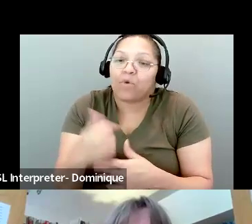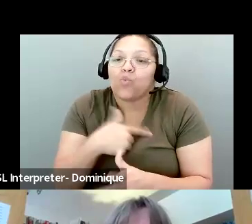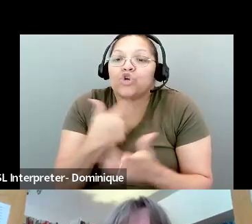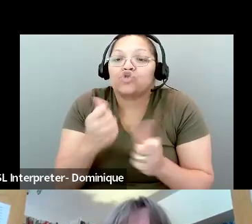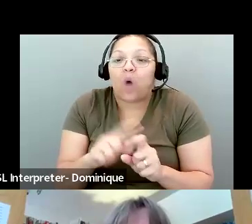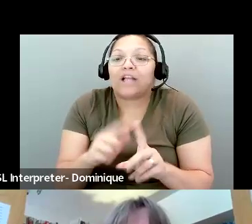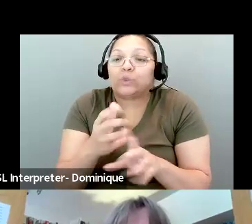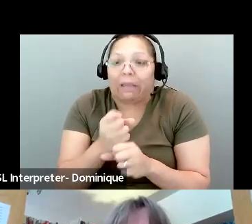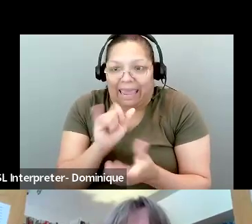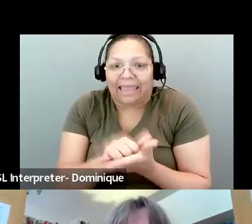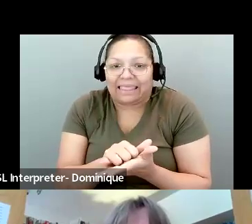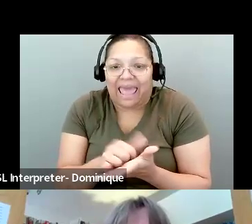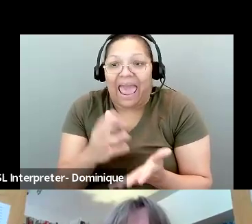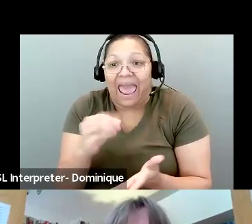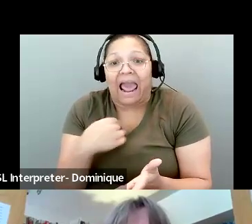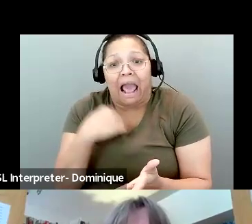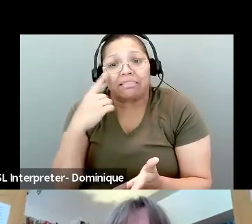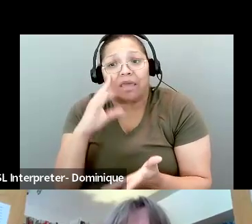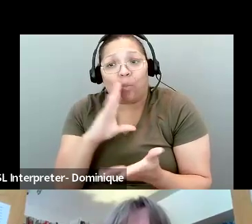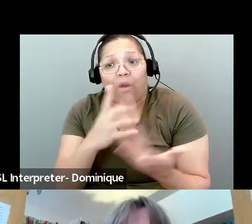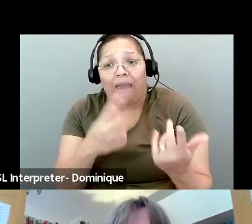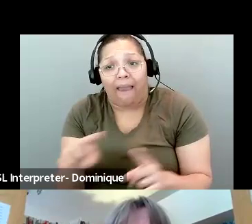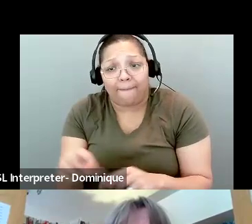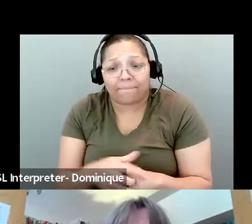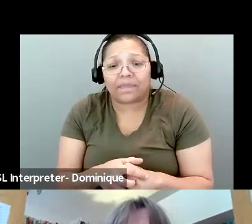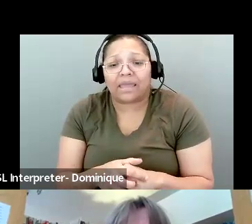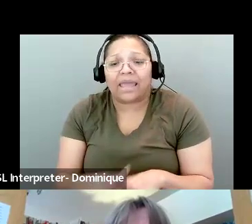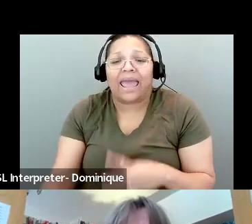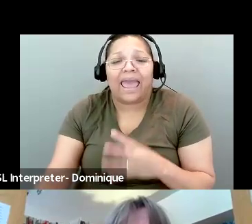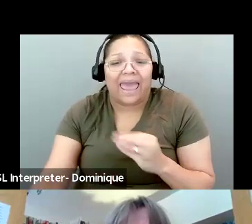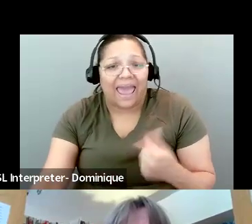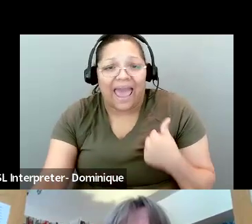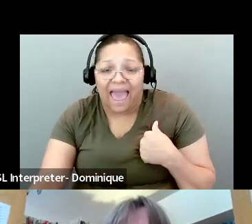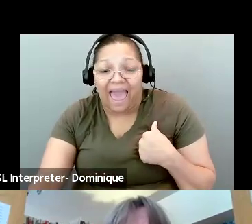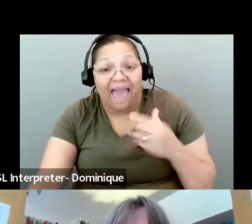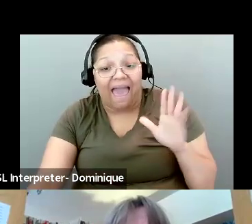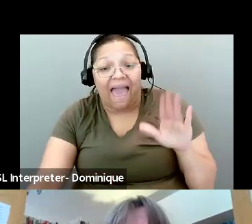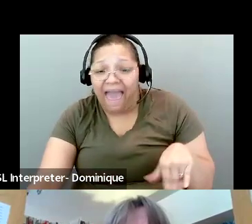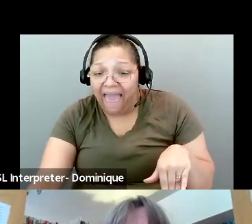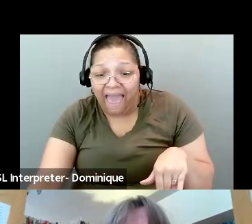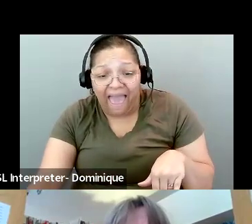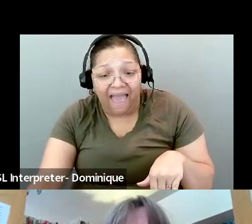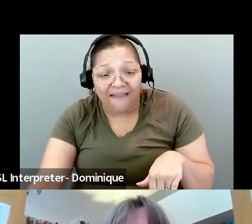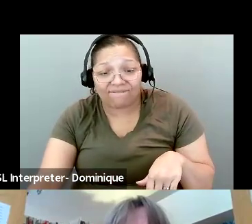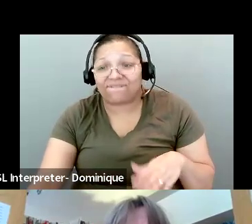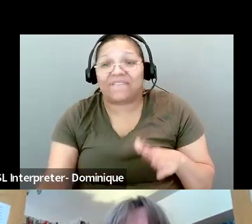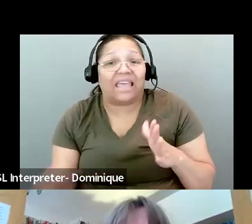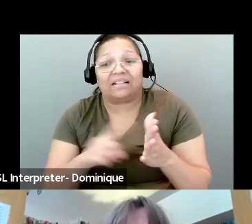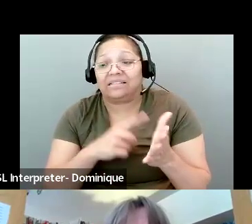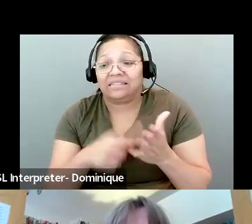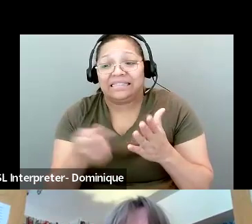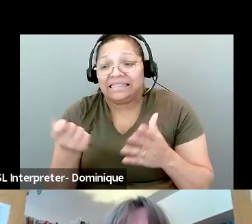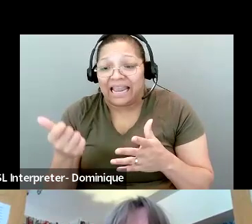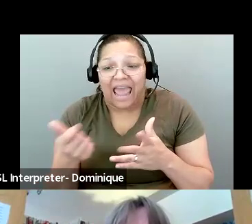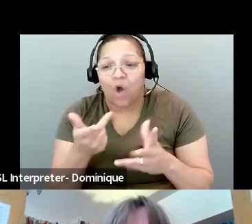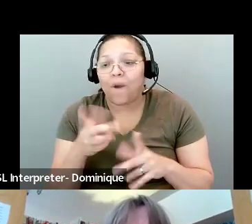that. And I think it'll happen. I mean, they haven't ruled it out yet, and they see how